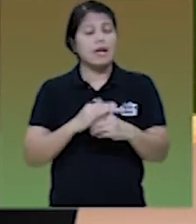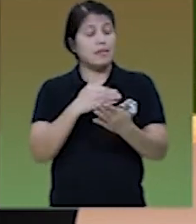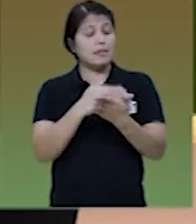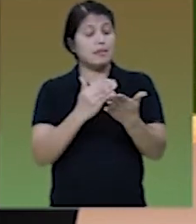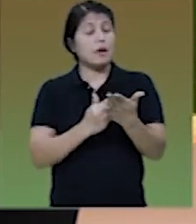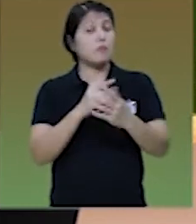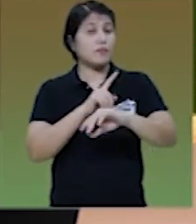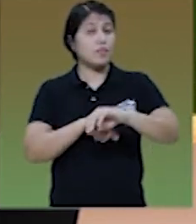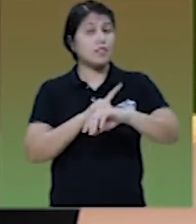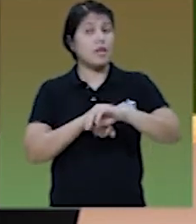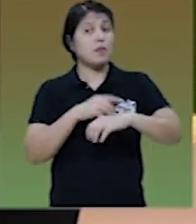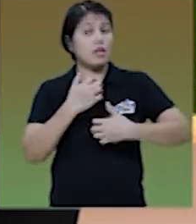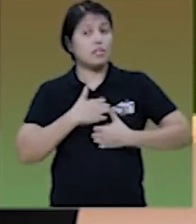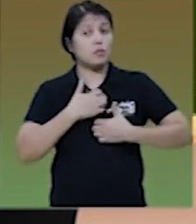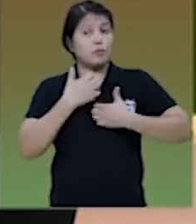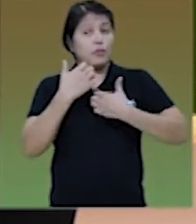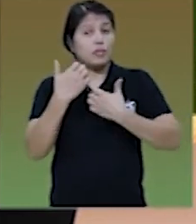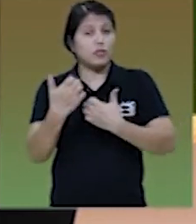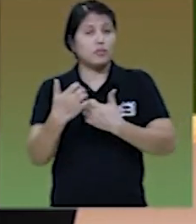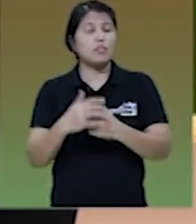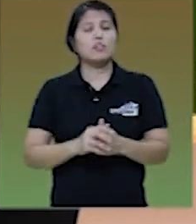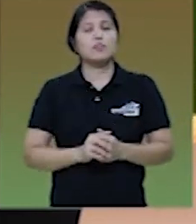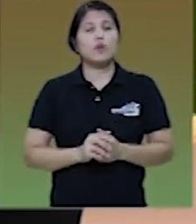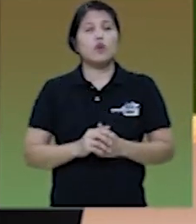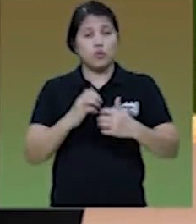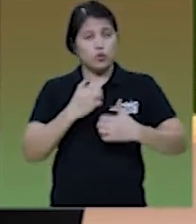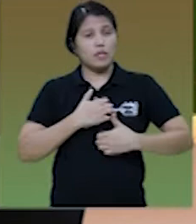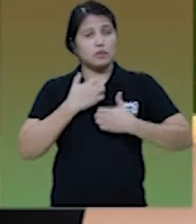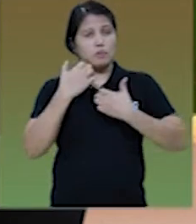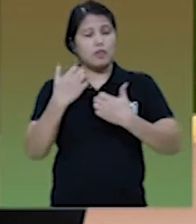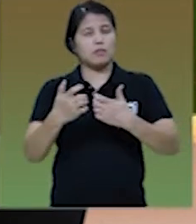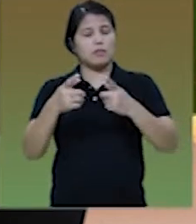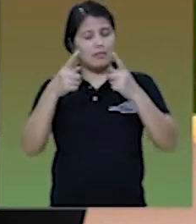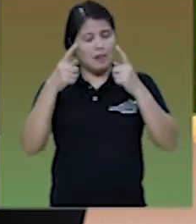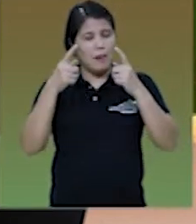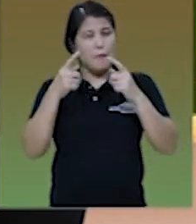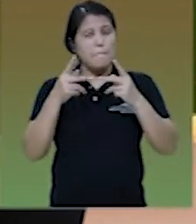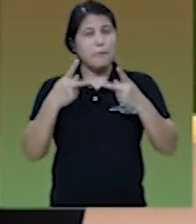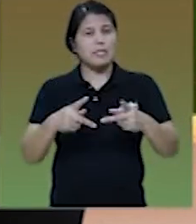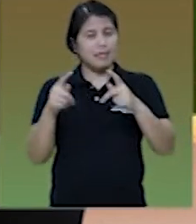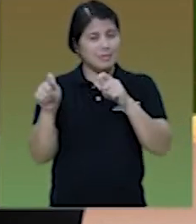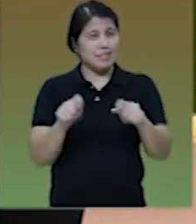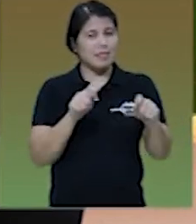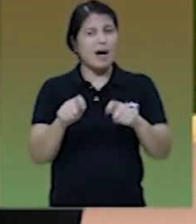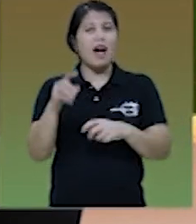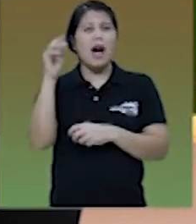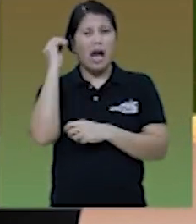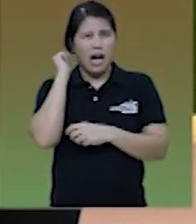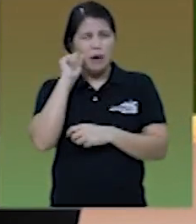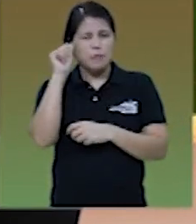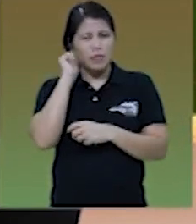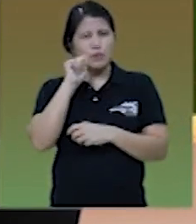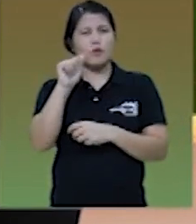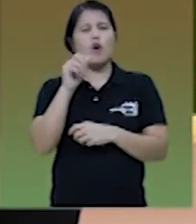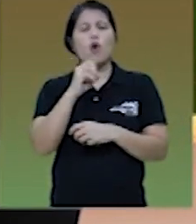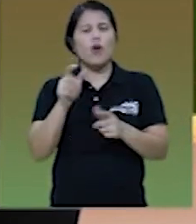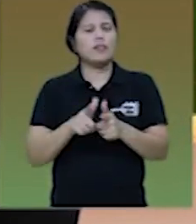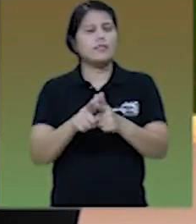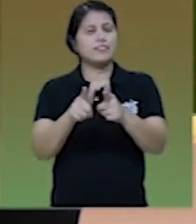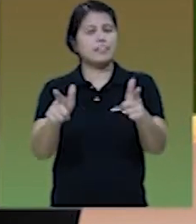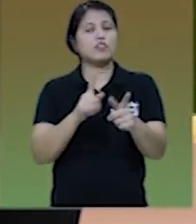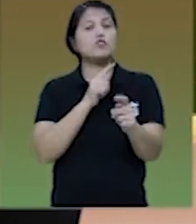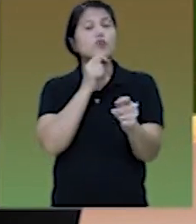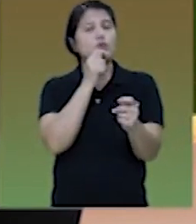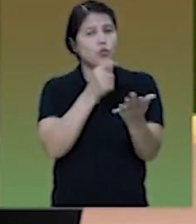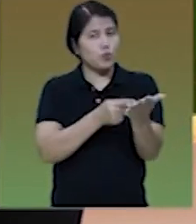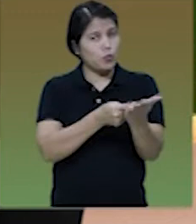the time expressions used to express present tenses, habitual, or a general truth